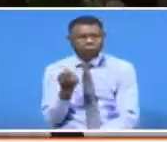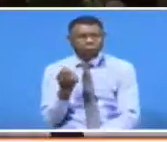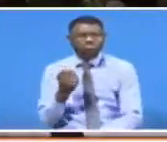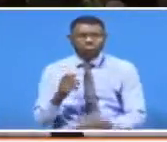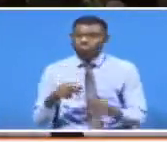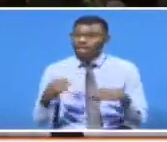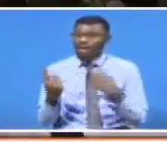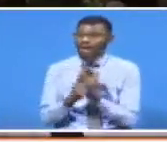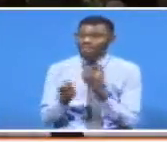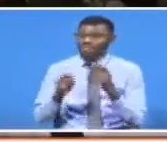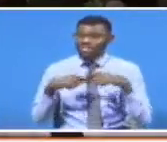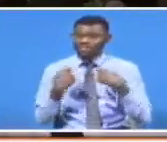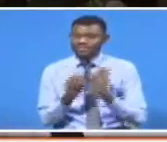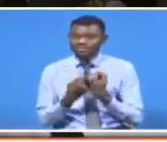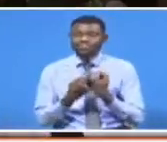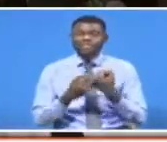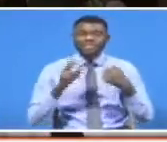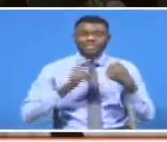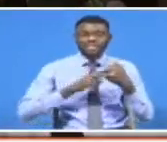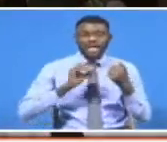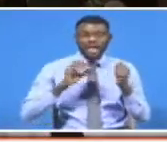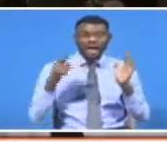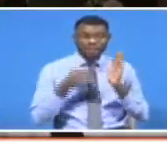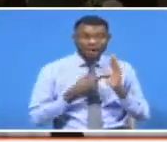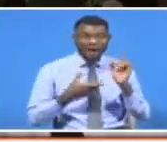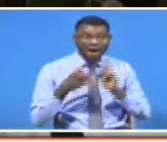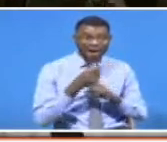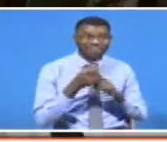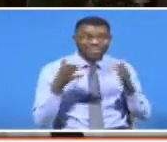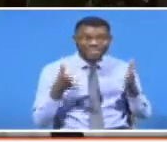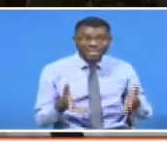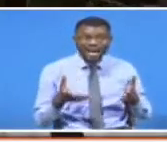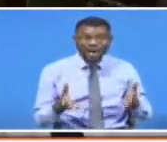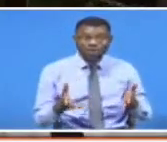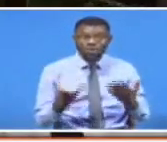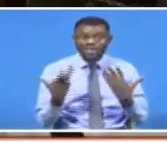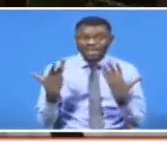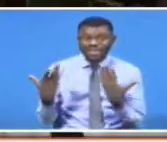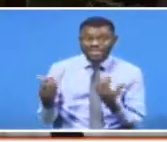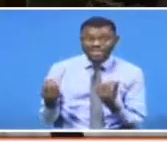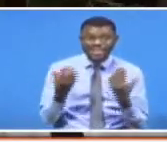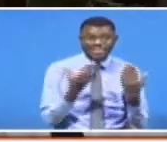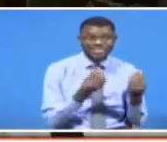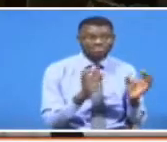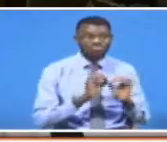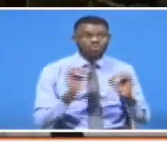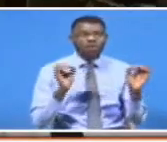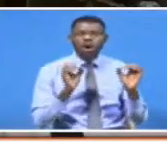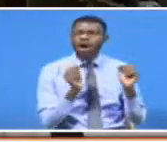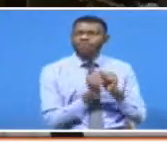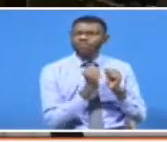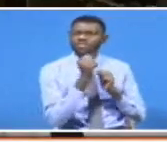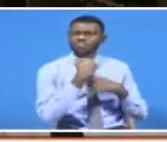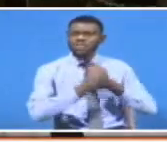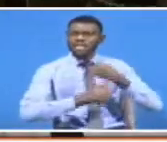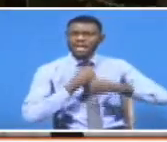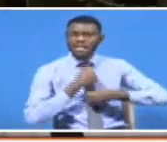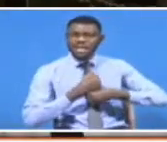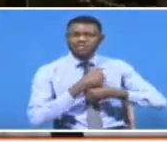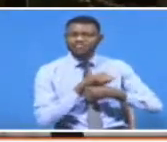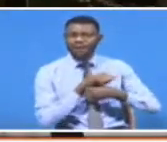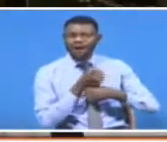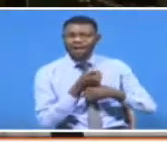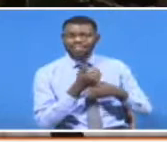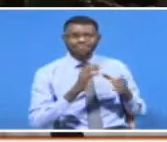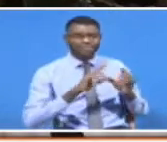to get to 70 points in the modern era, you know, in the last 15 to 20 years, no other club outside of Kogalo has